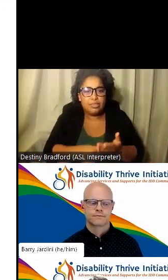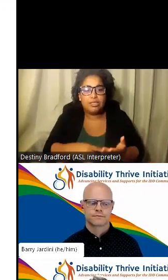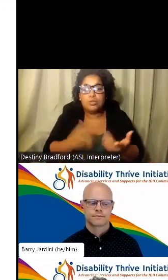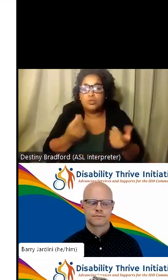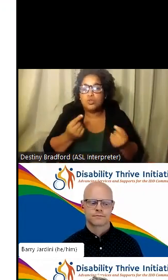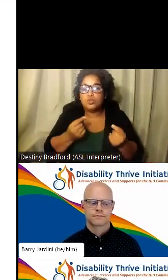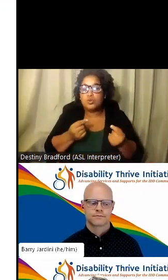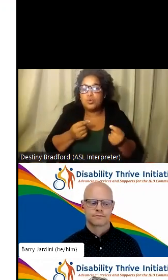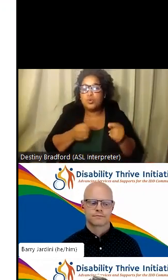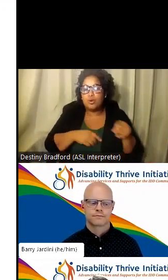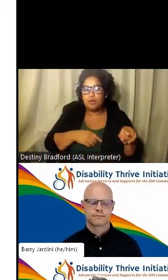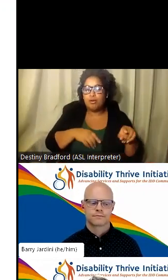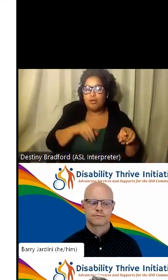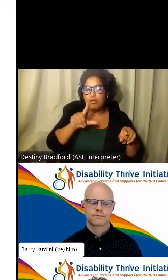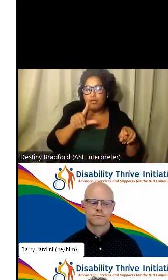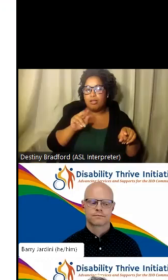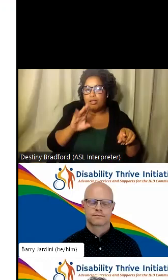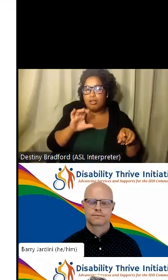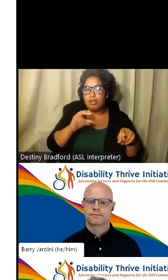to